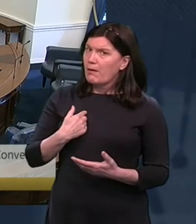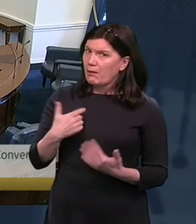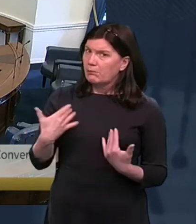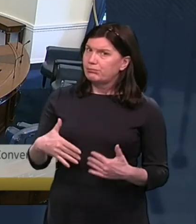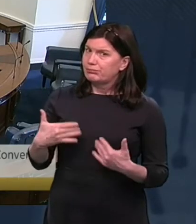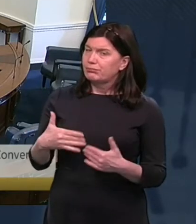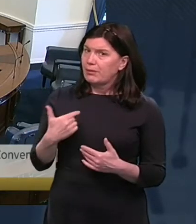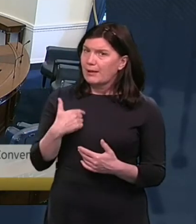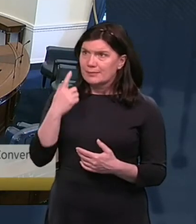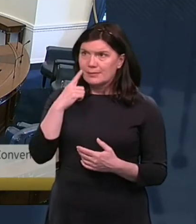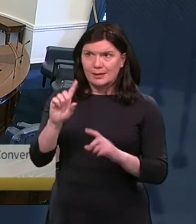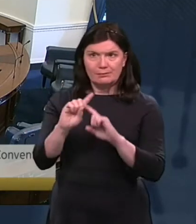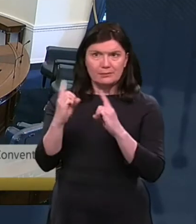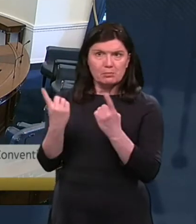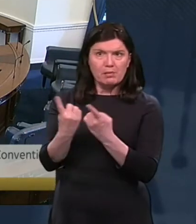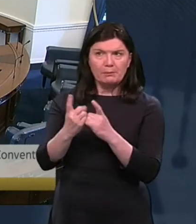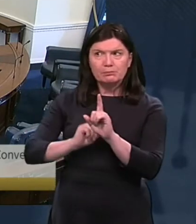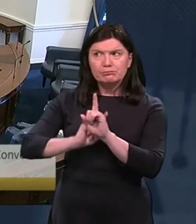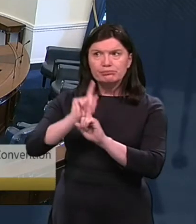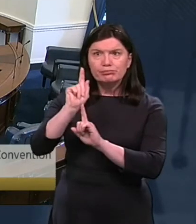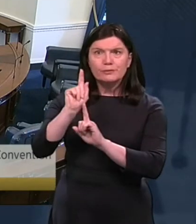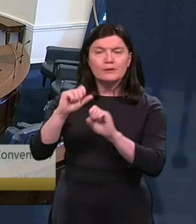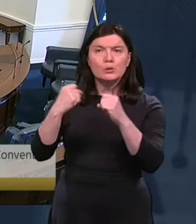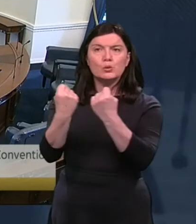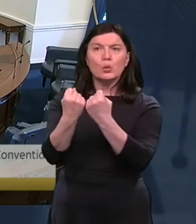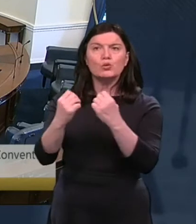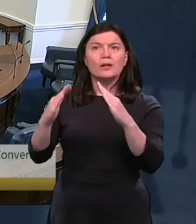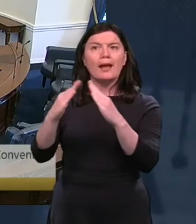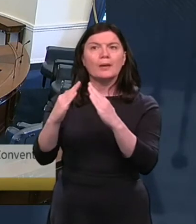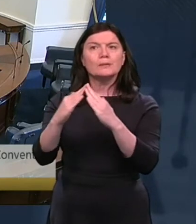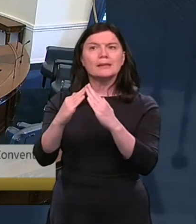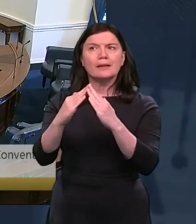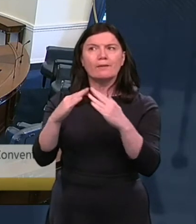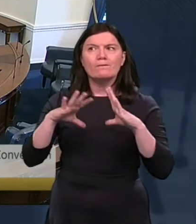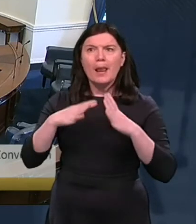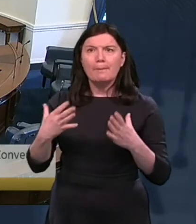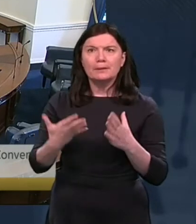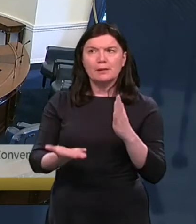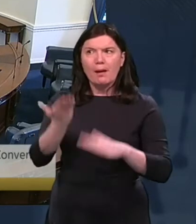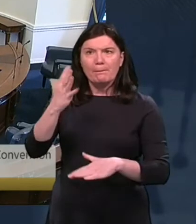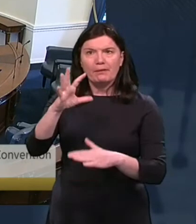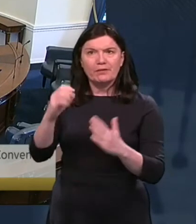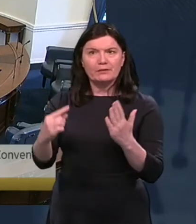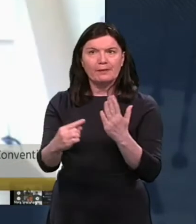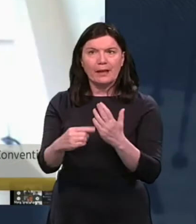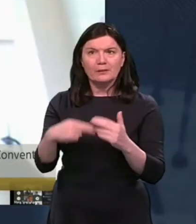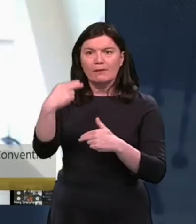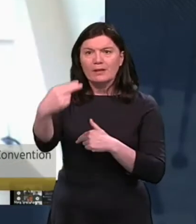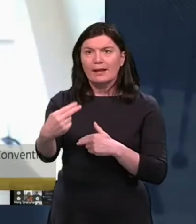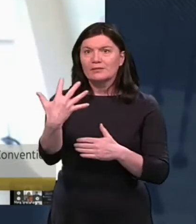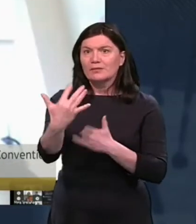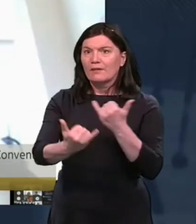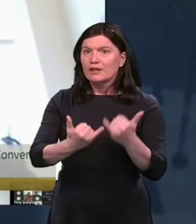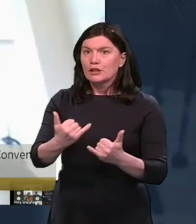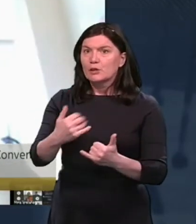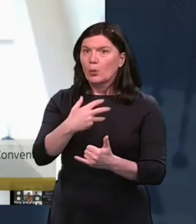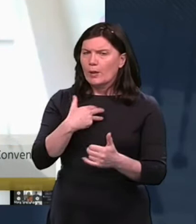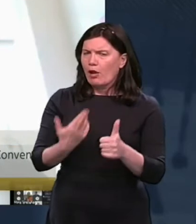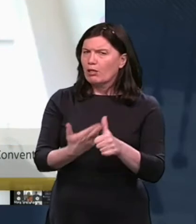terms of increasing the social housing stock by 50,000 over the next 5 years. We note that the studies